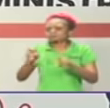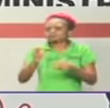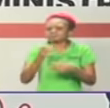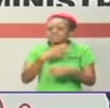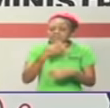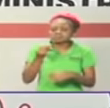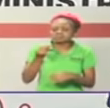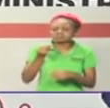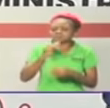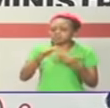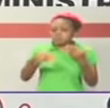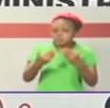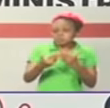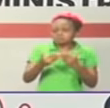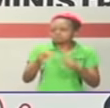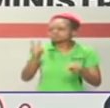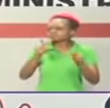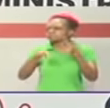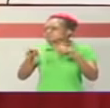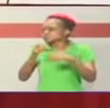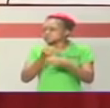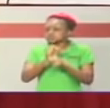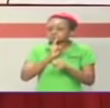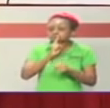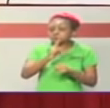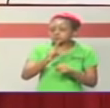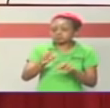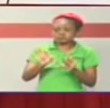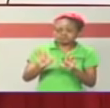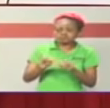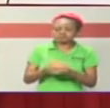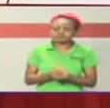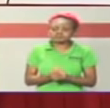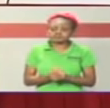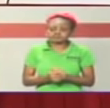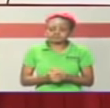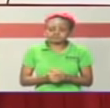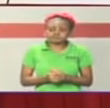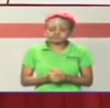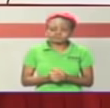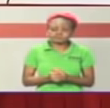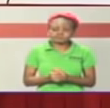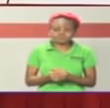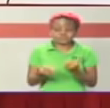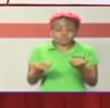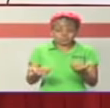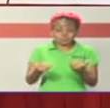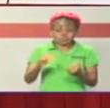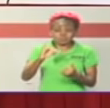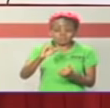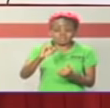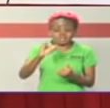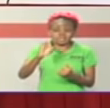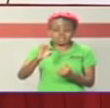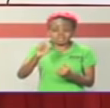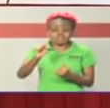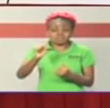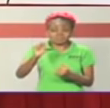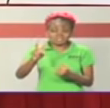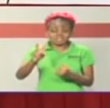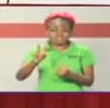they act. Thank you. Thank you very much. We now move to IETV. We're ready for your two questions.